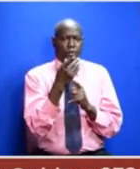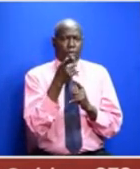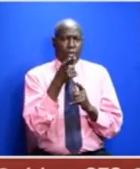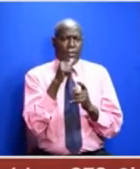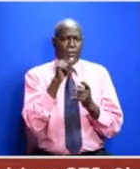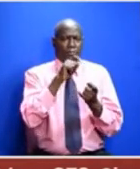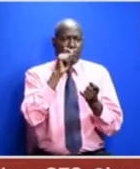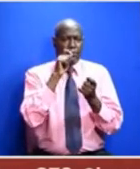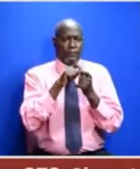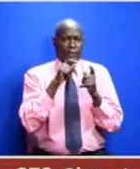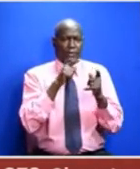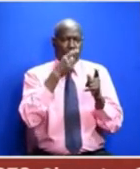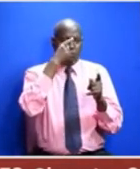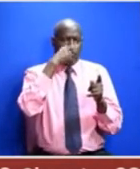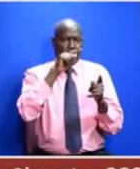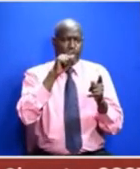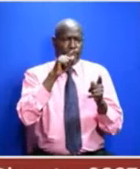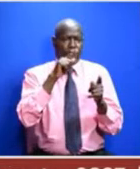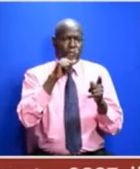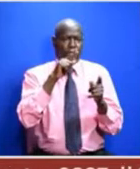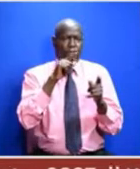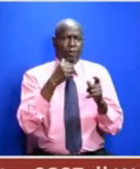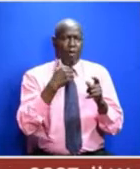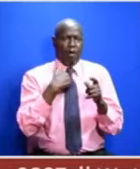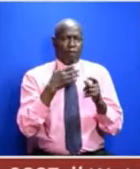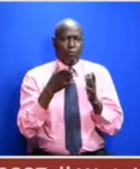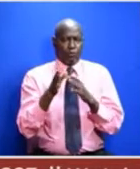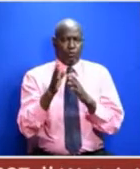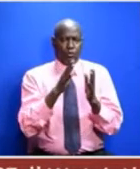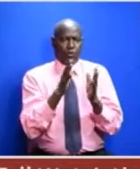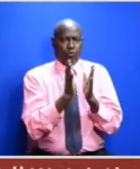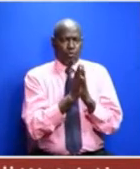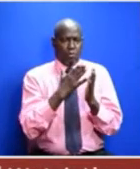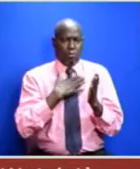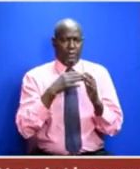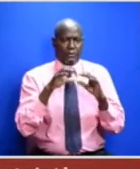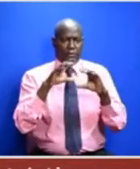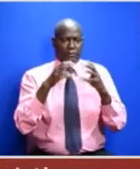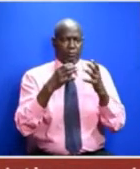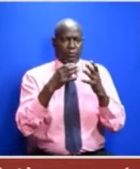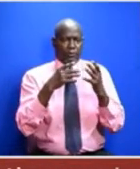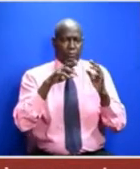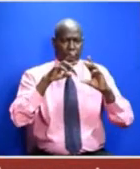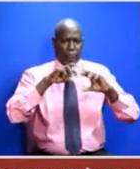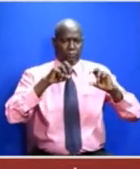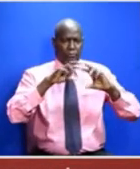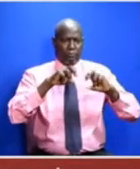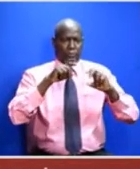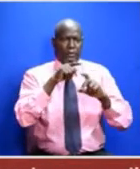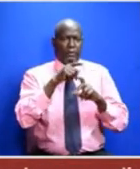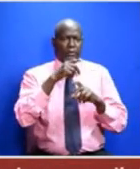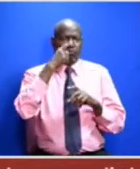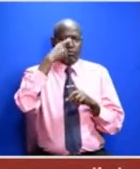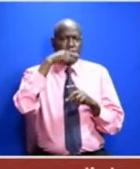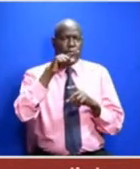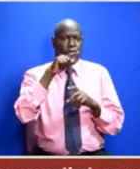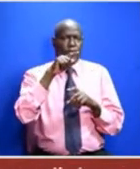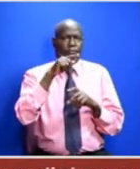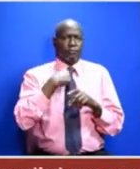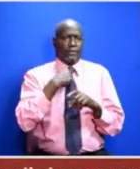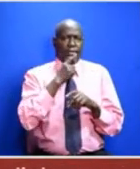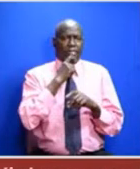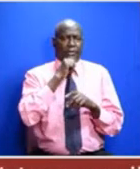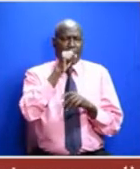this particular policy. I had an opportunity with my team to go through this particular policy, and